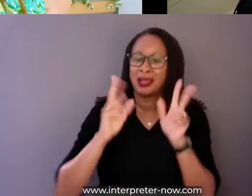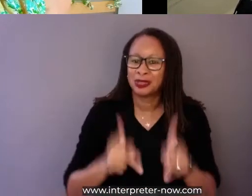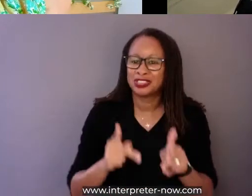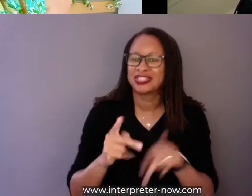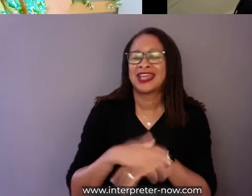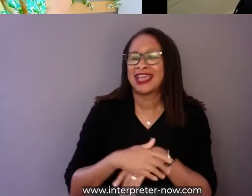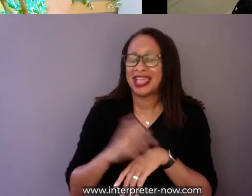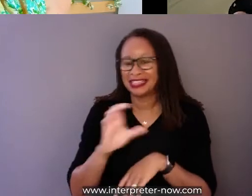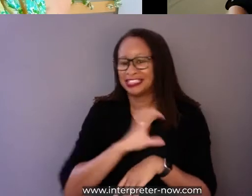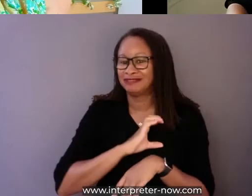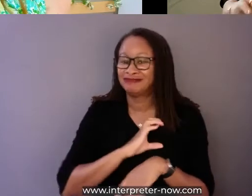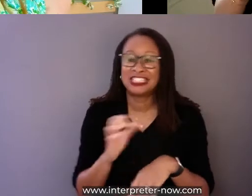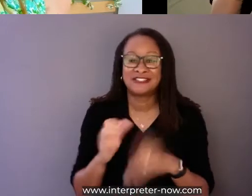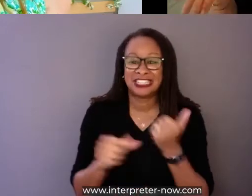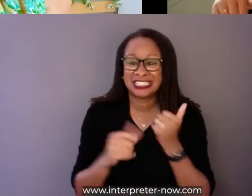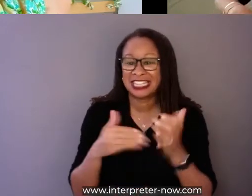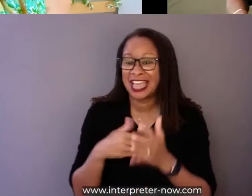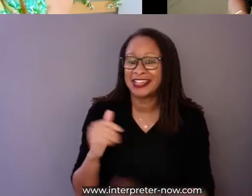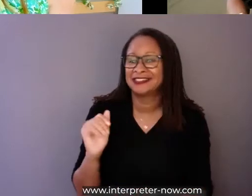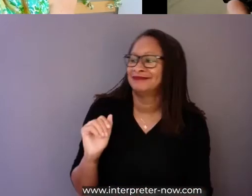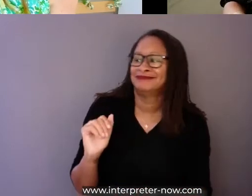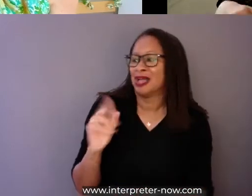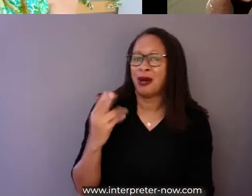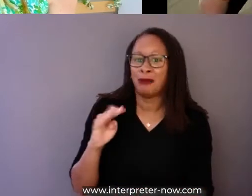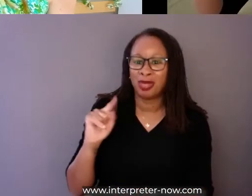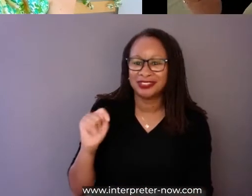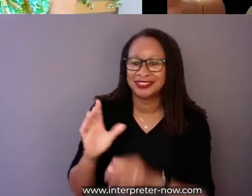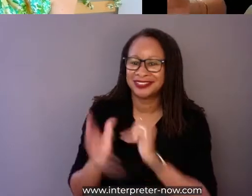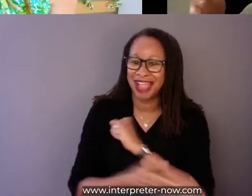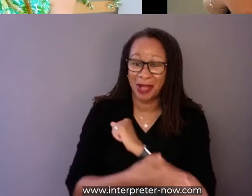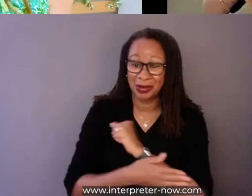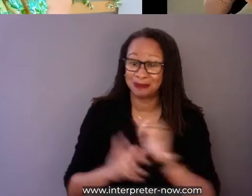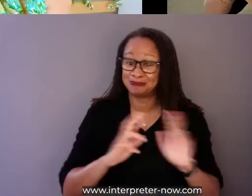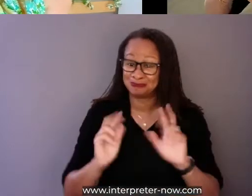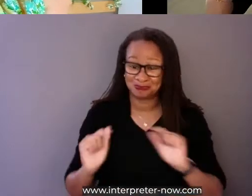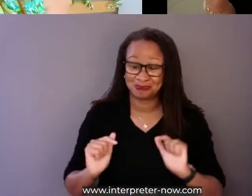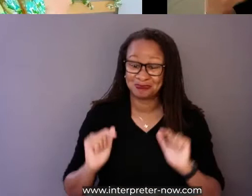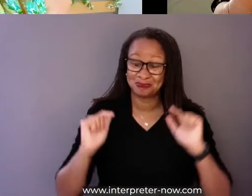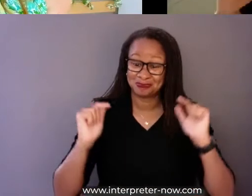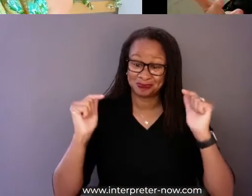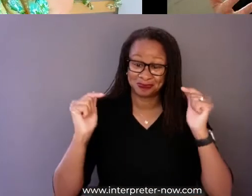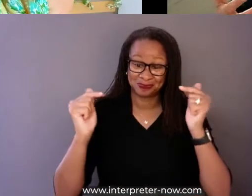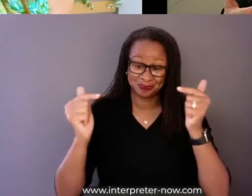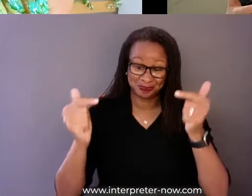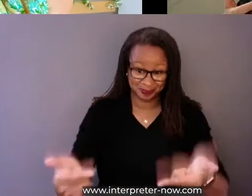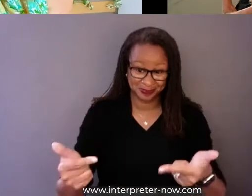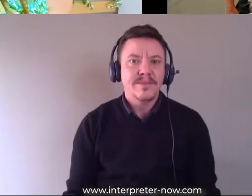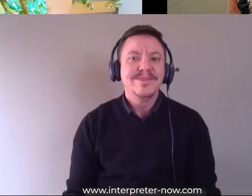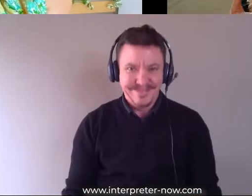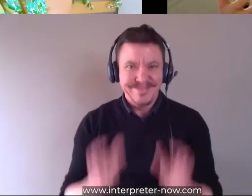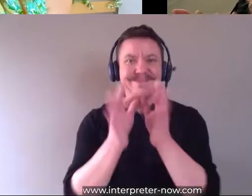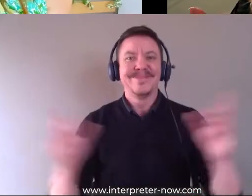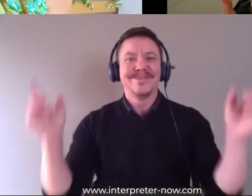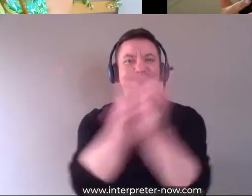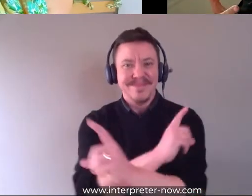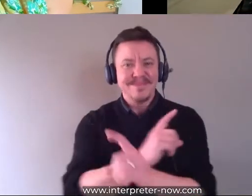up in Humboldt County. So you name it, I've done it. But all of those things had some sort of impact on